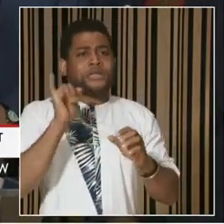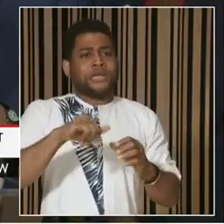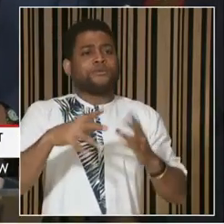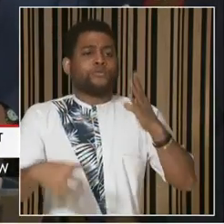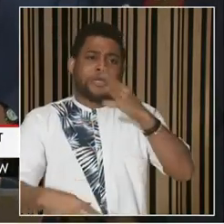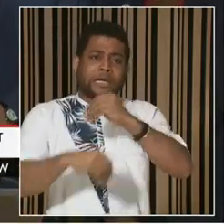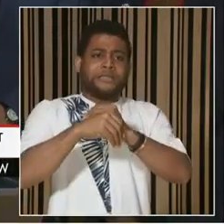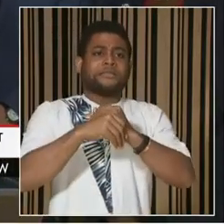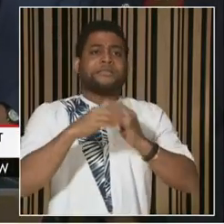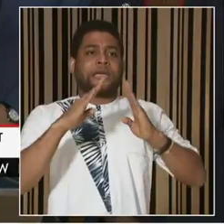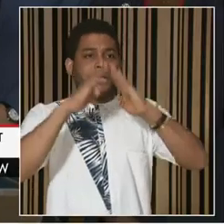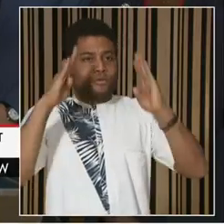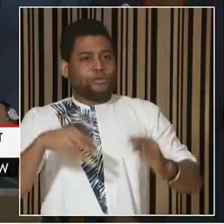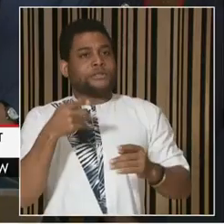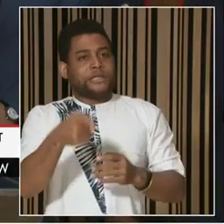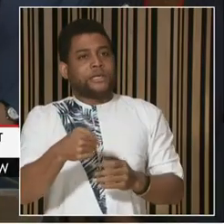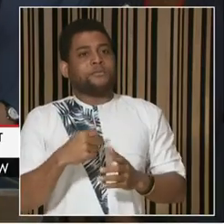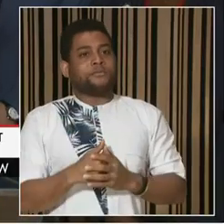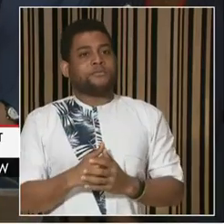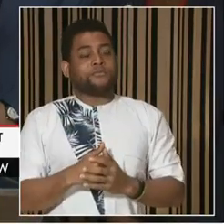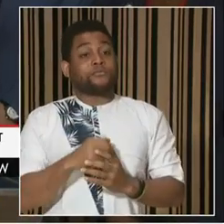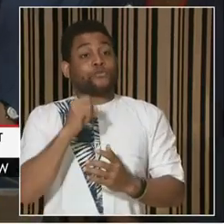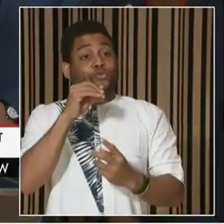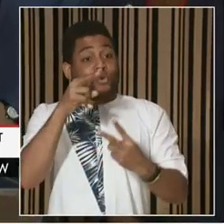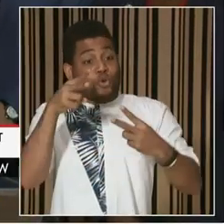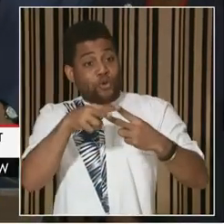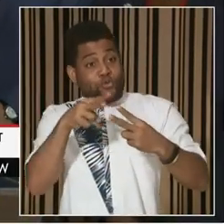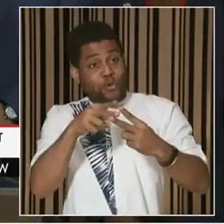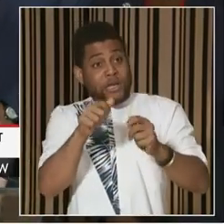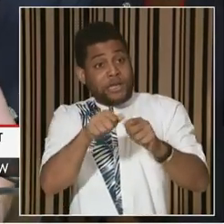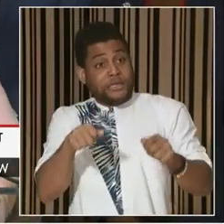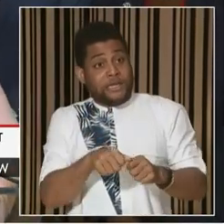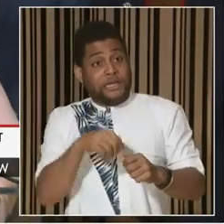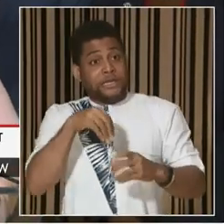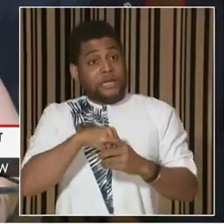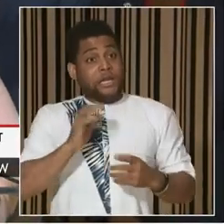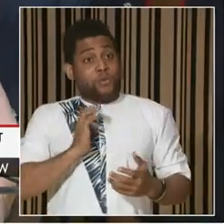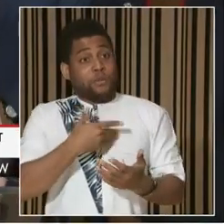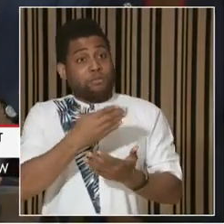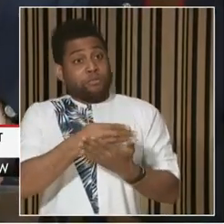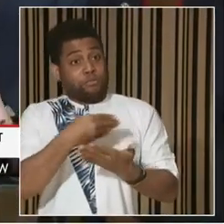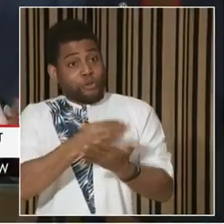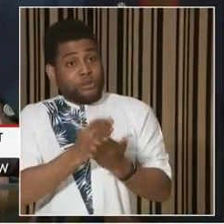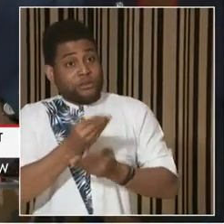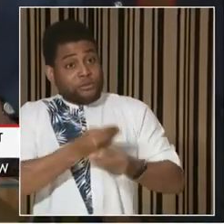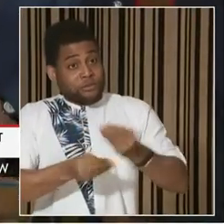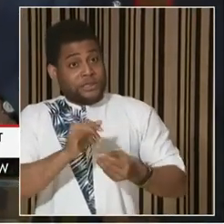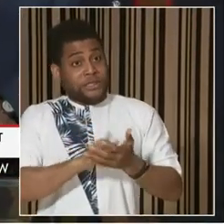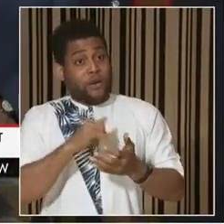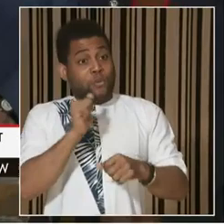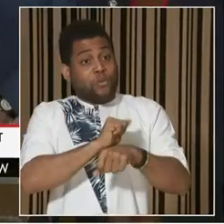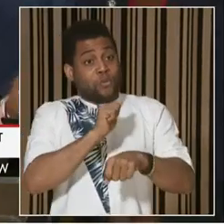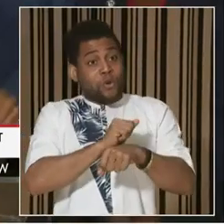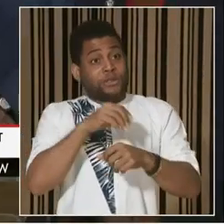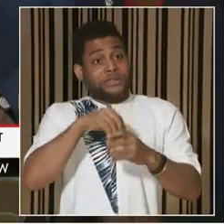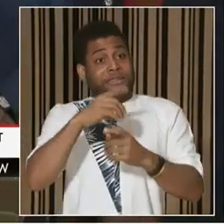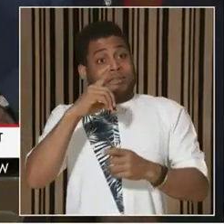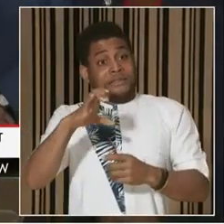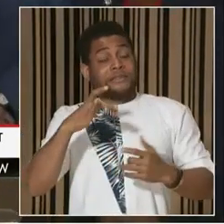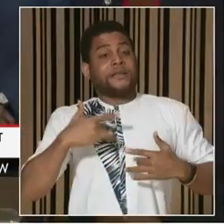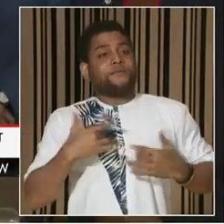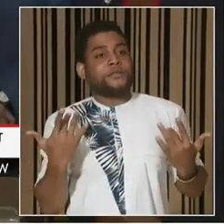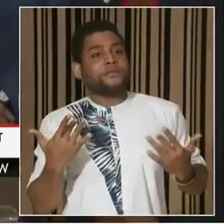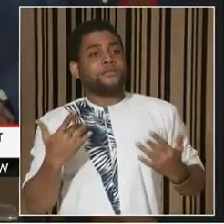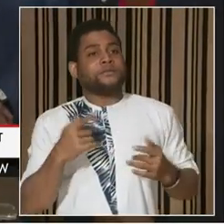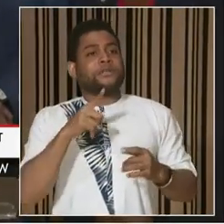this budget are contemplated by the work that Events DC did with the community to see what types